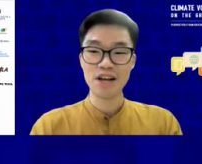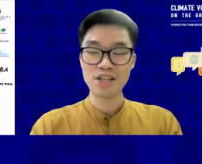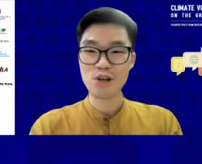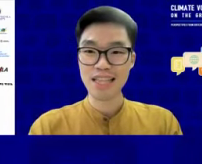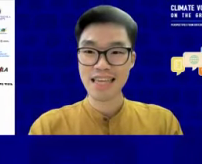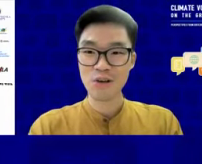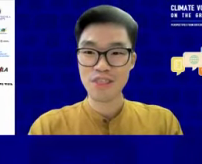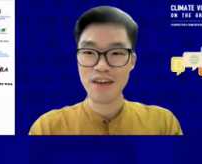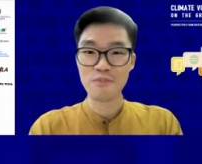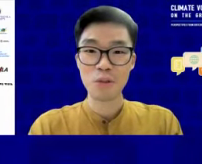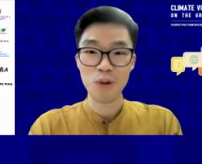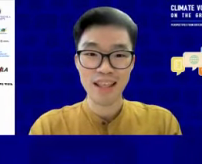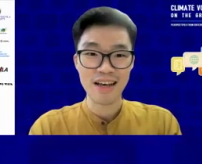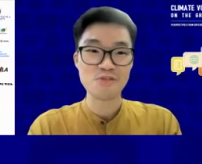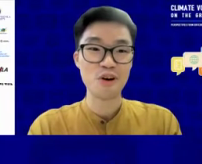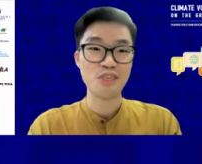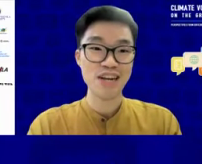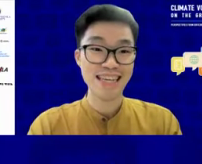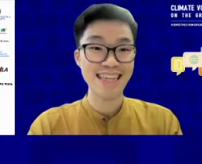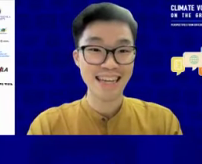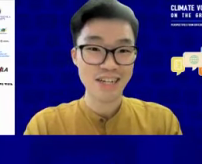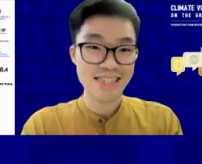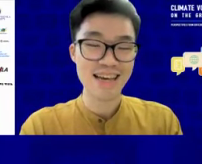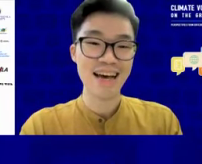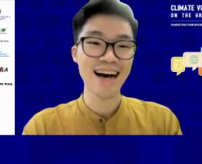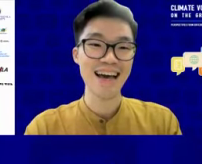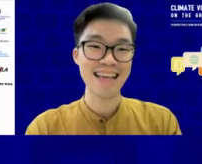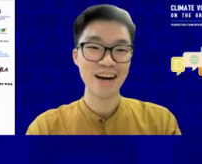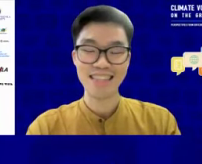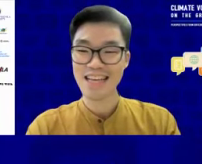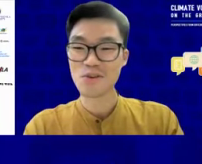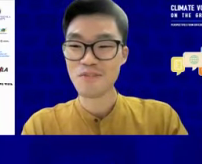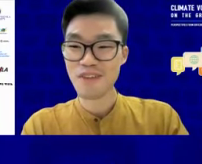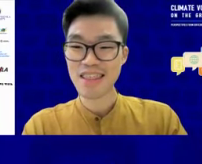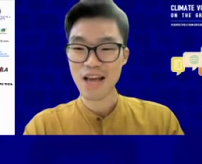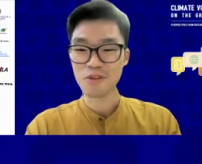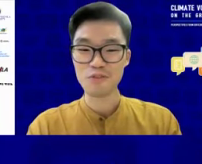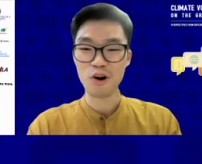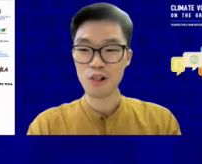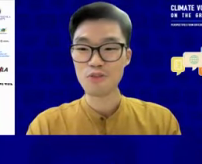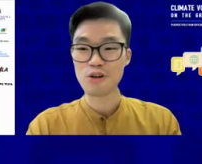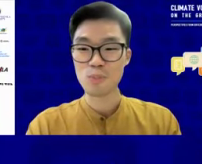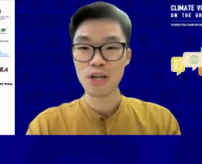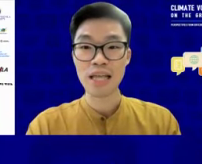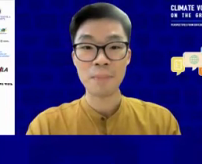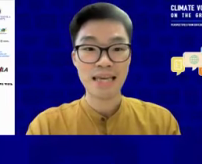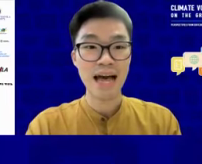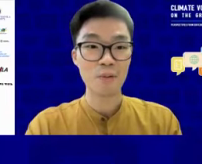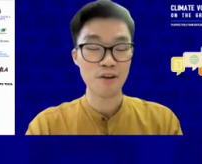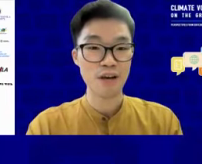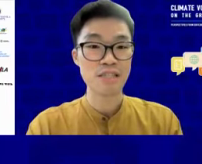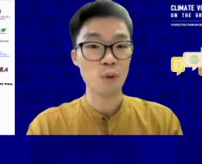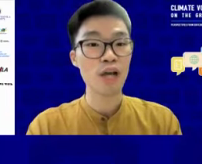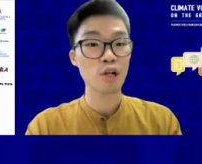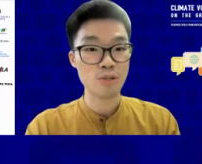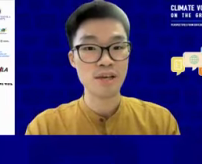Annalisa Regis-Tolentino. They have been with us for 3 years and counting. So we're very thankful for all of your support in making